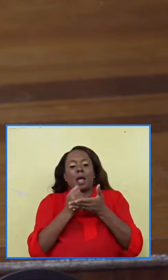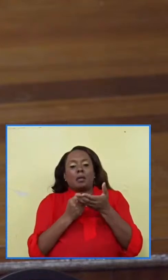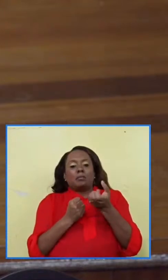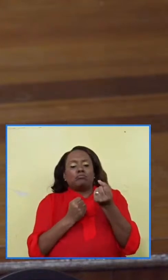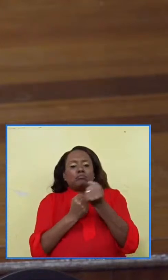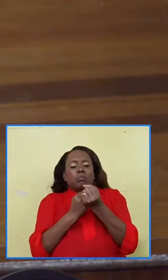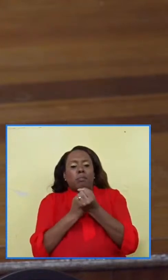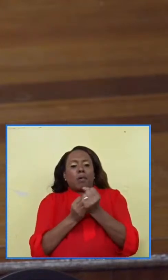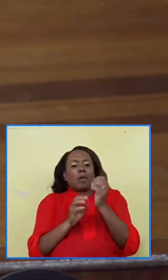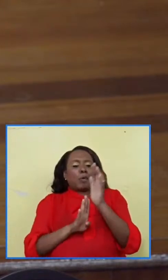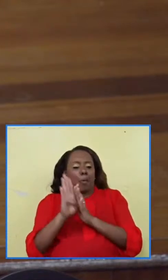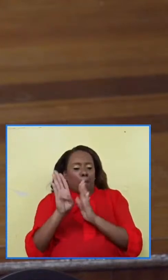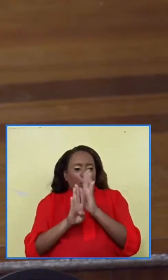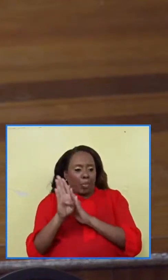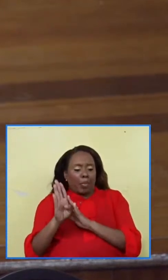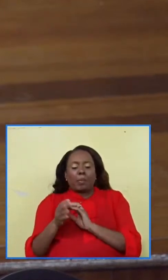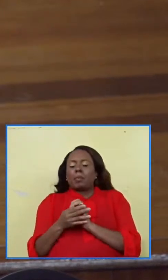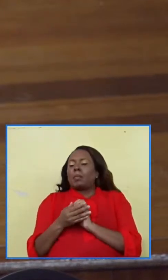so I'm